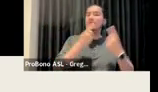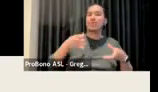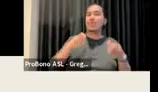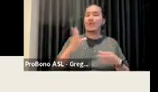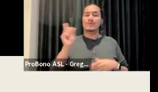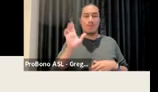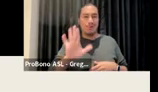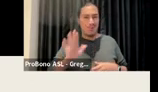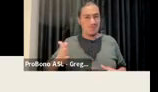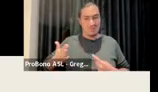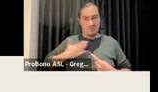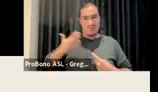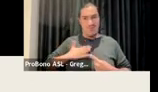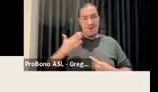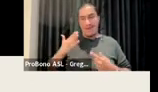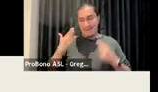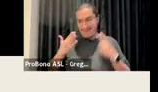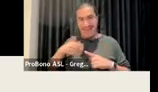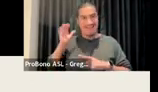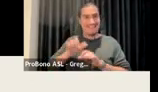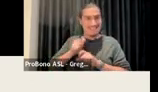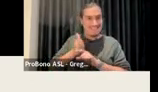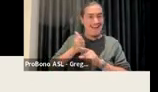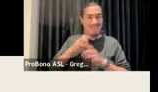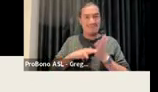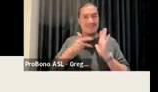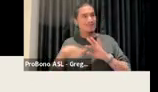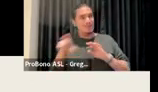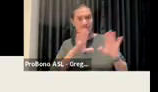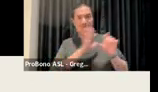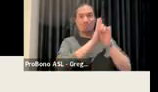joy in itself is an act of resistance, and how can that be shown in your work?